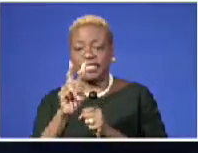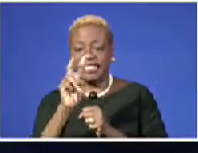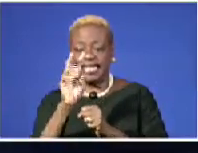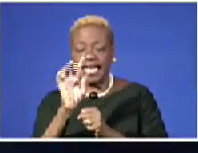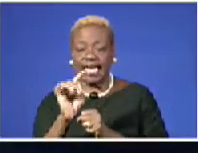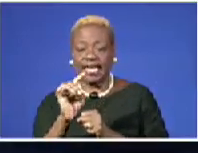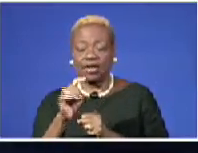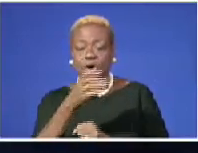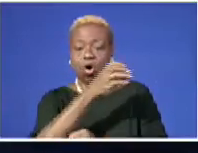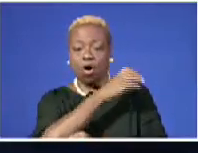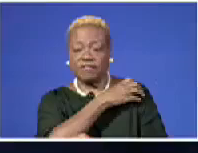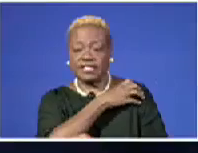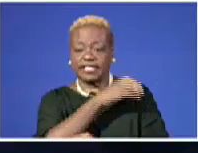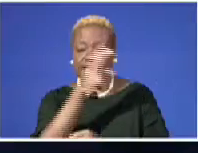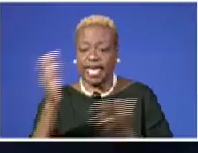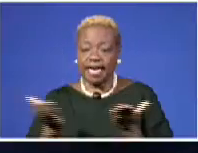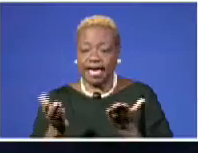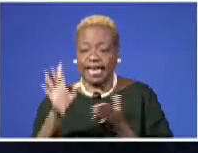8 points. We are